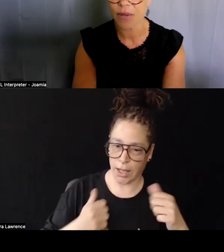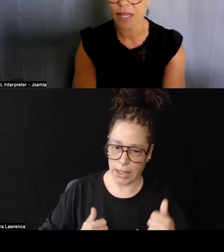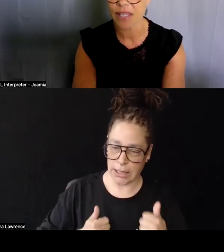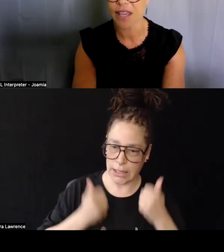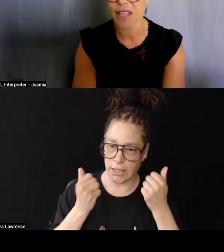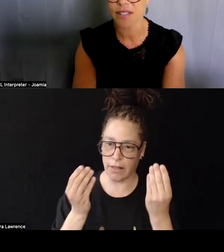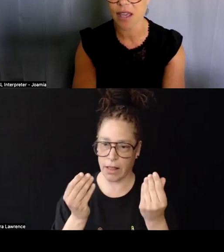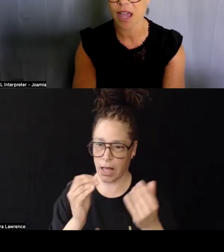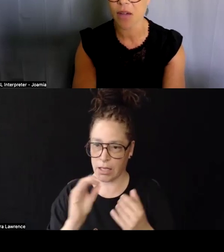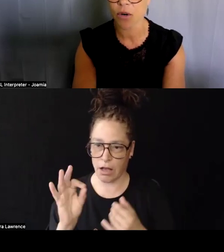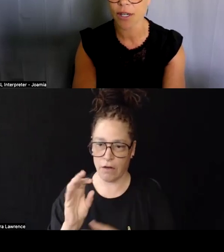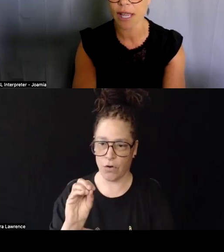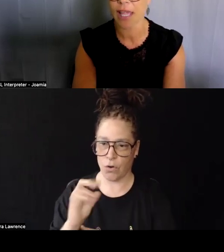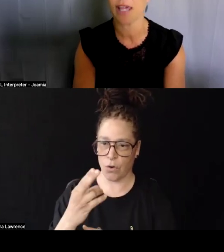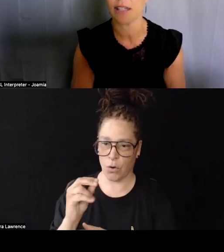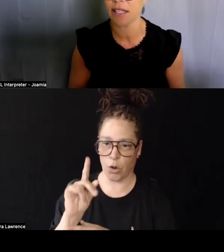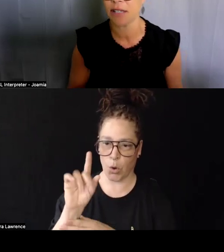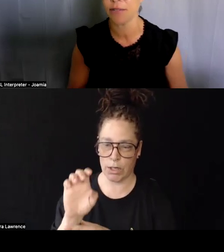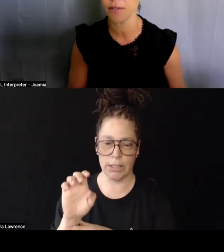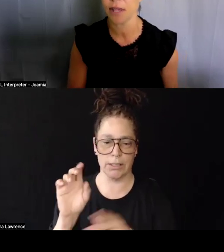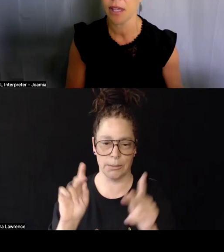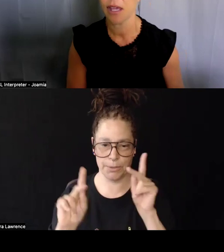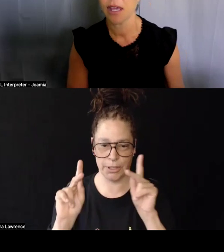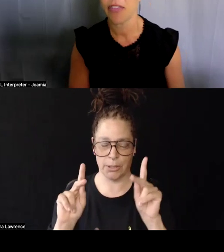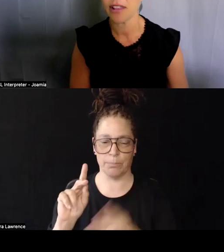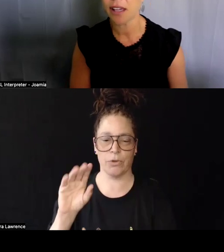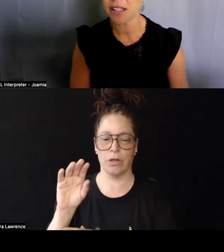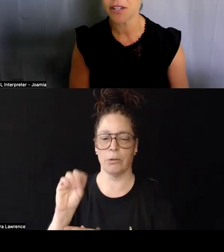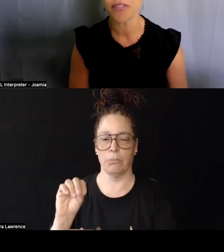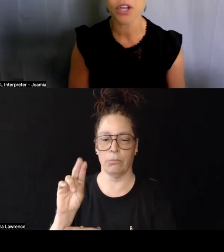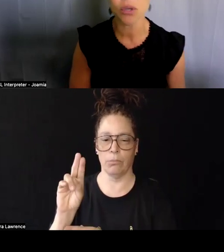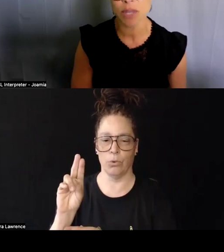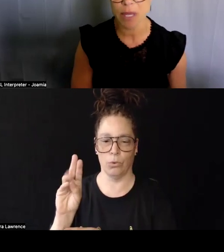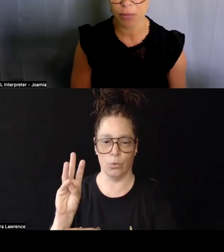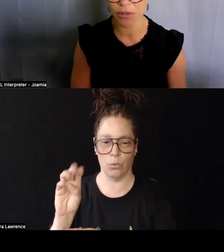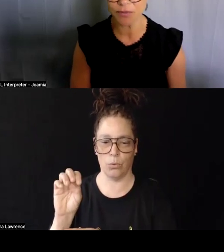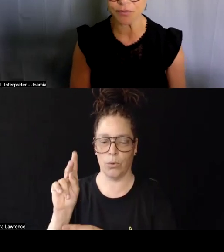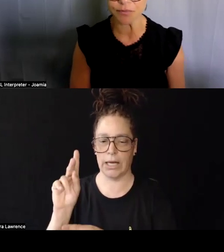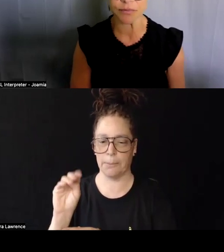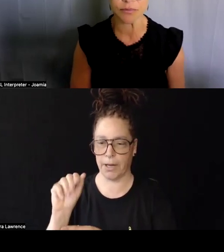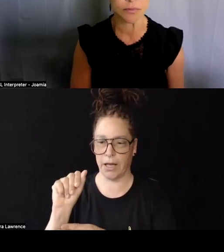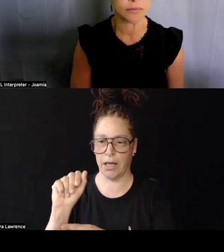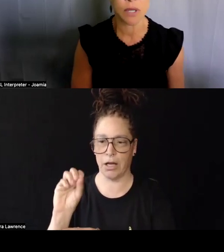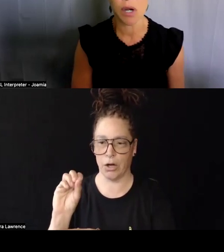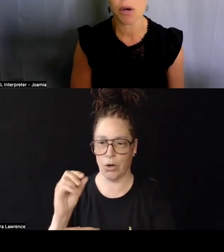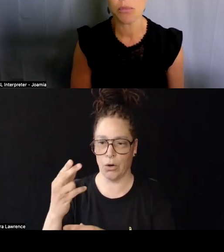I recognize that I work and live in the land of the Ohlone people,